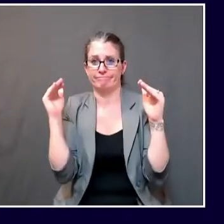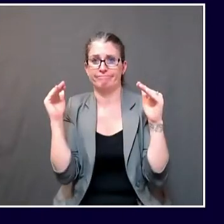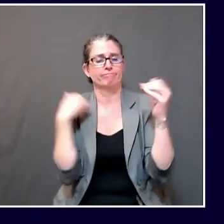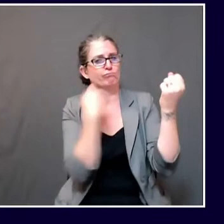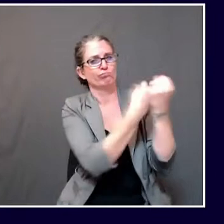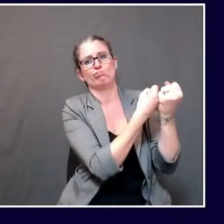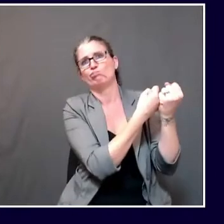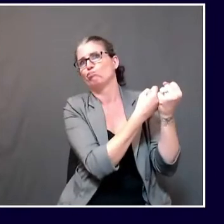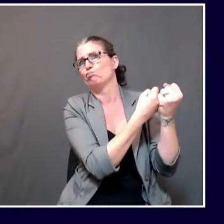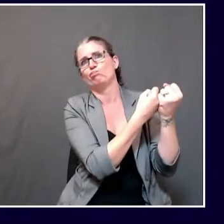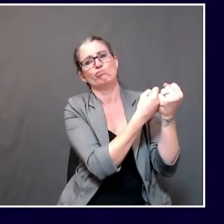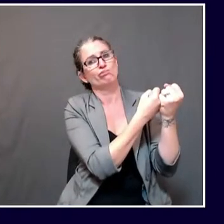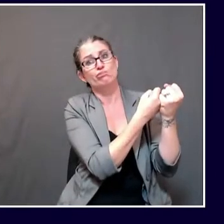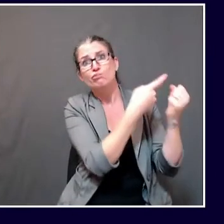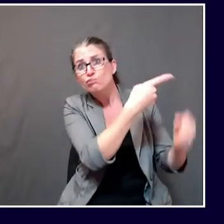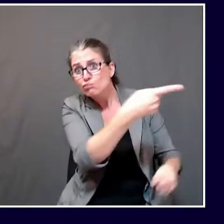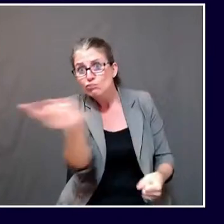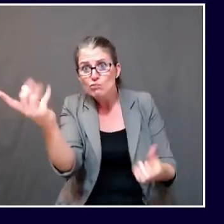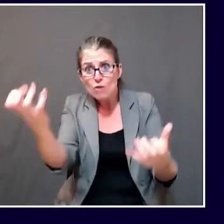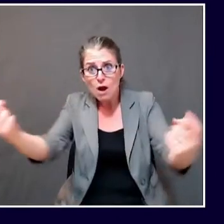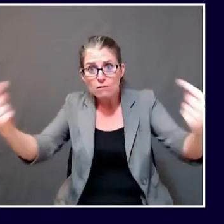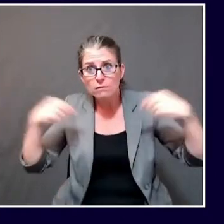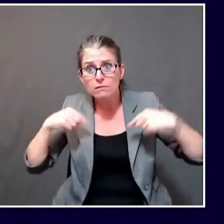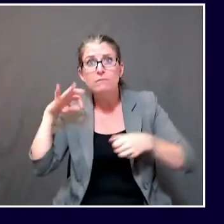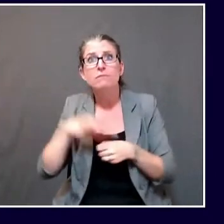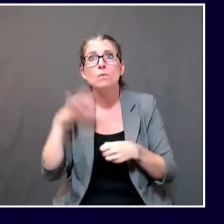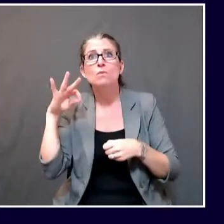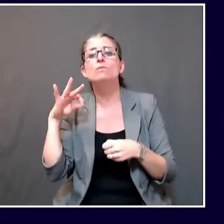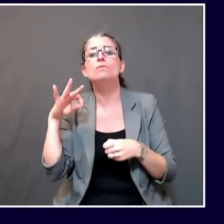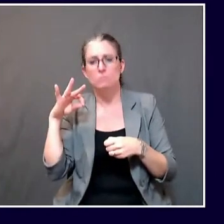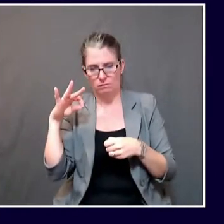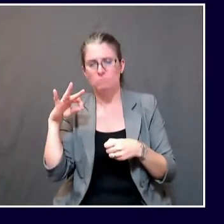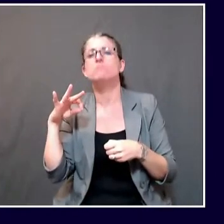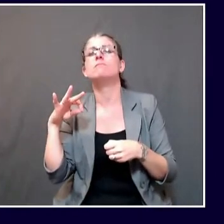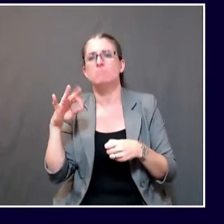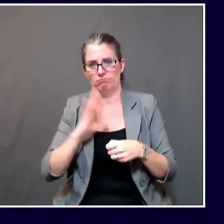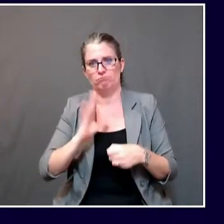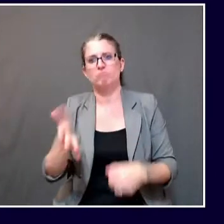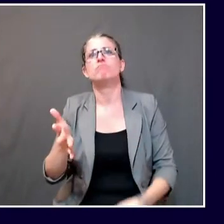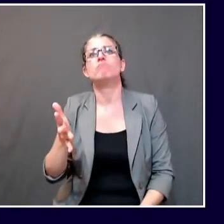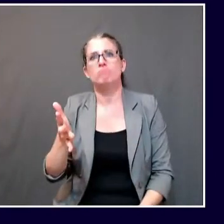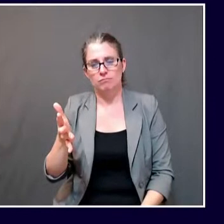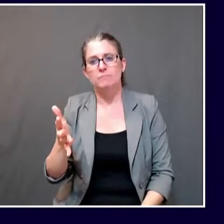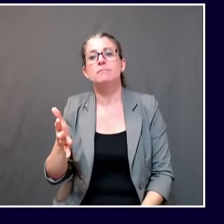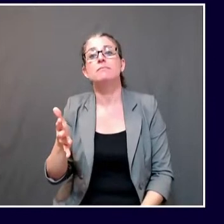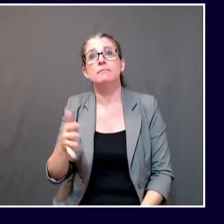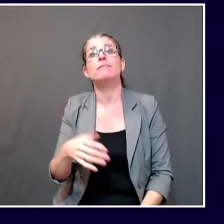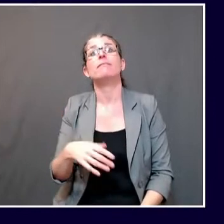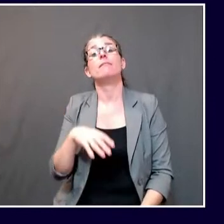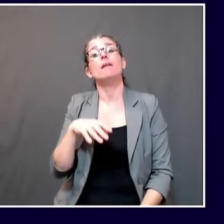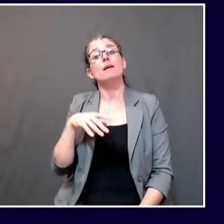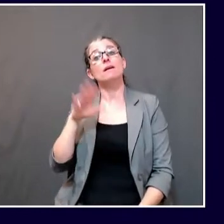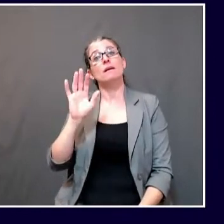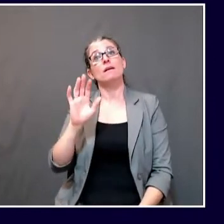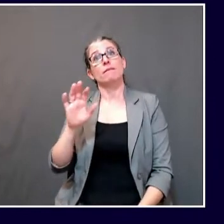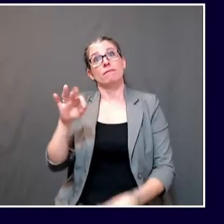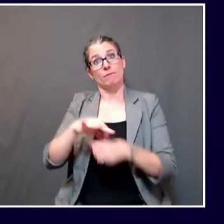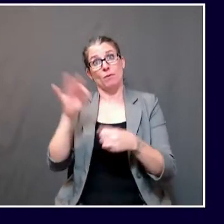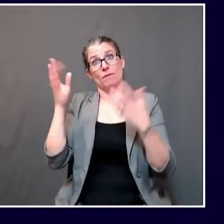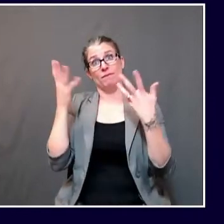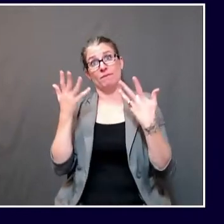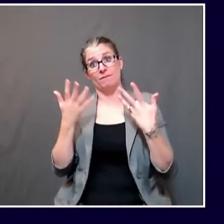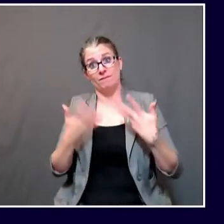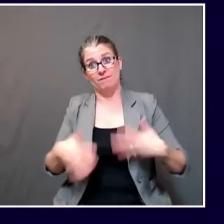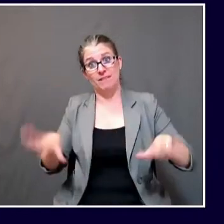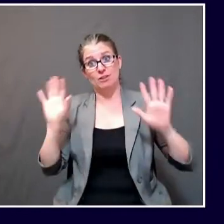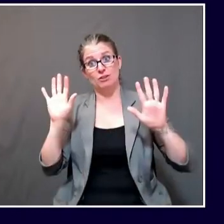accurately counted and without fear of the coronavirus. And we are strongly partnering with the CDC and the governor's